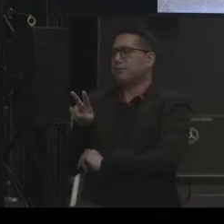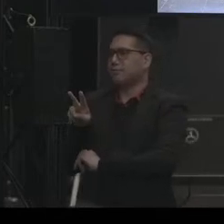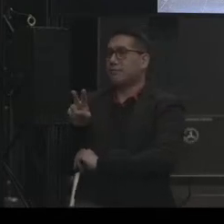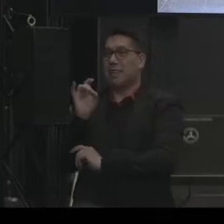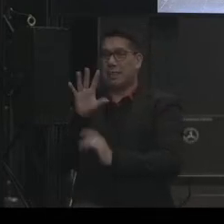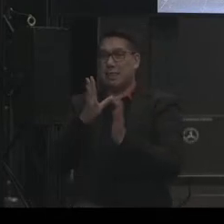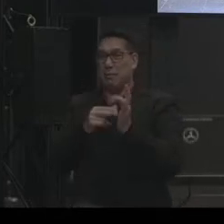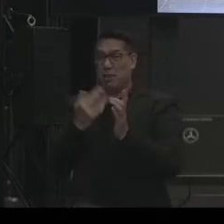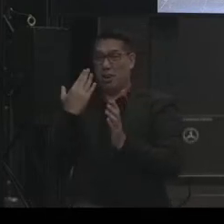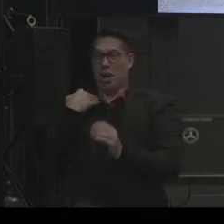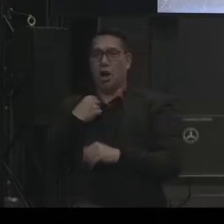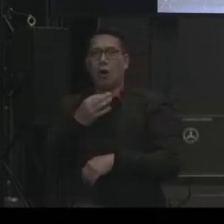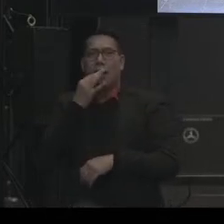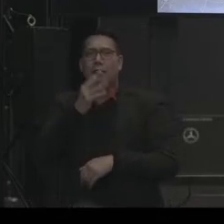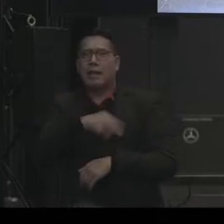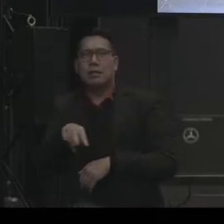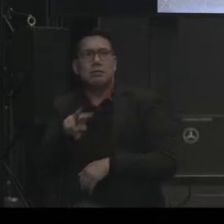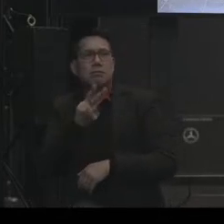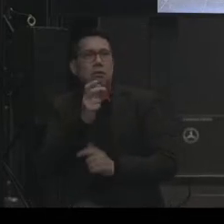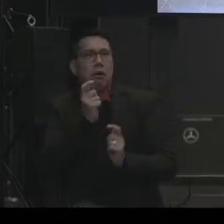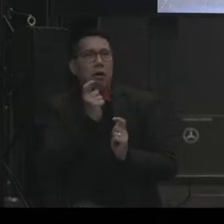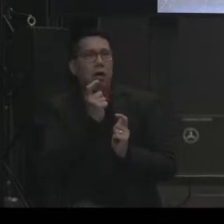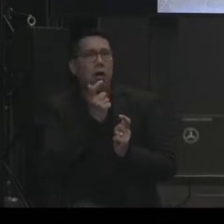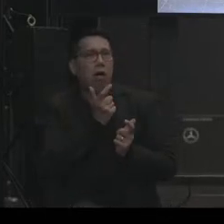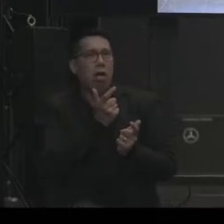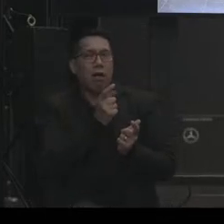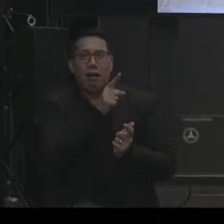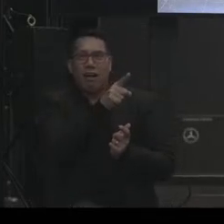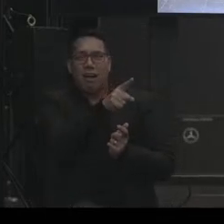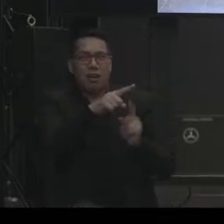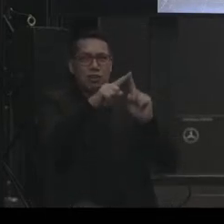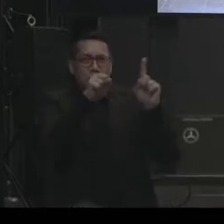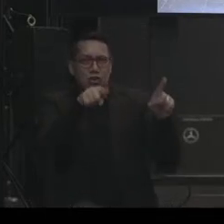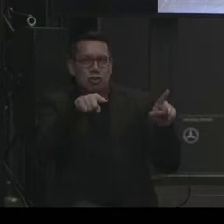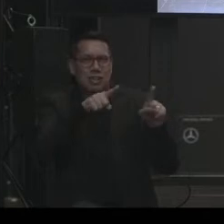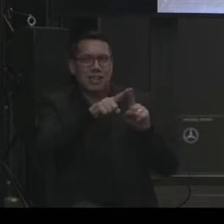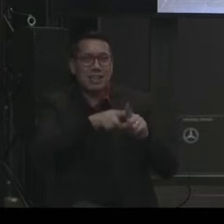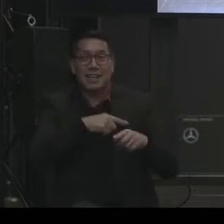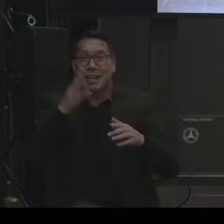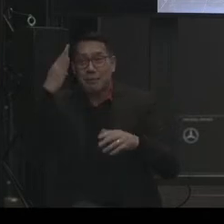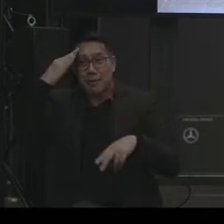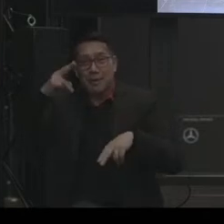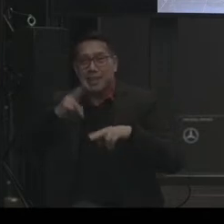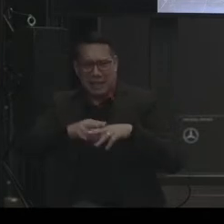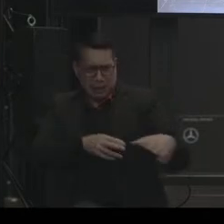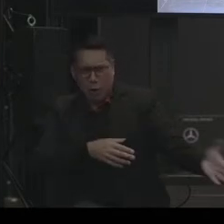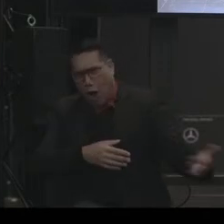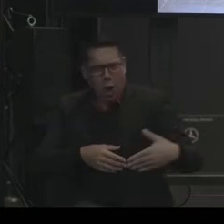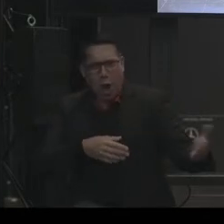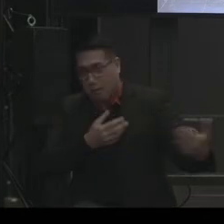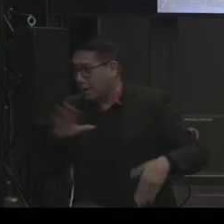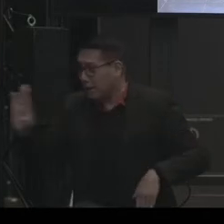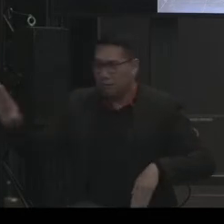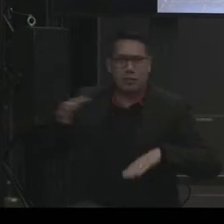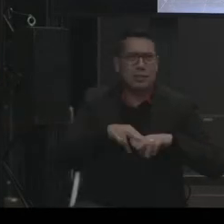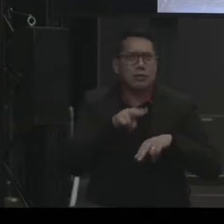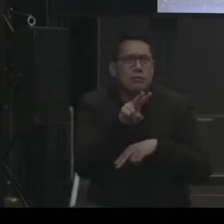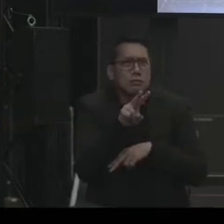in awe of the screen, and then their parents are trying to get them to come away, and they want to sit down and just keep watching